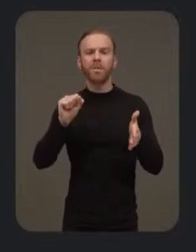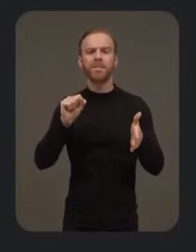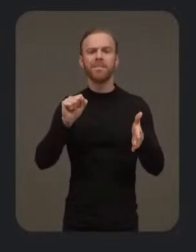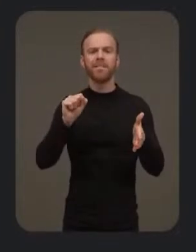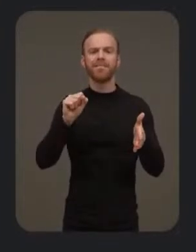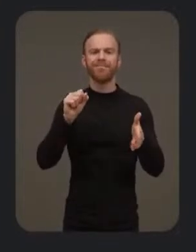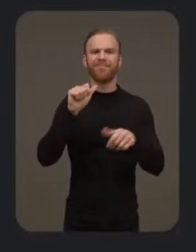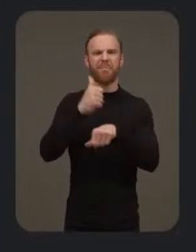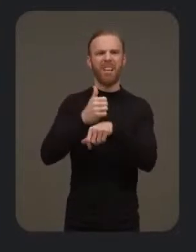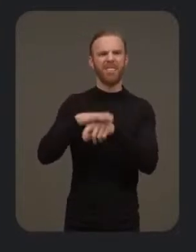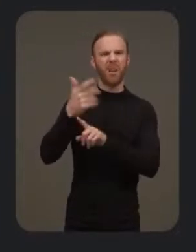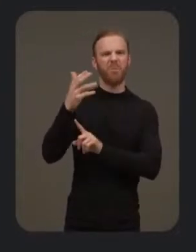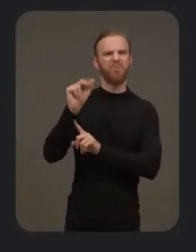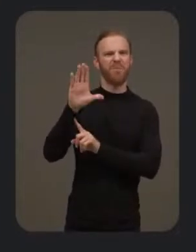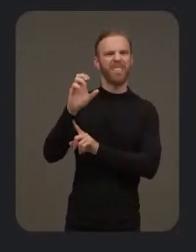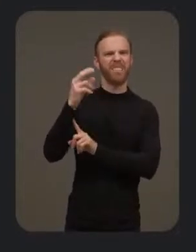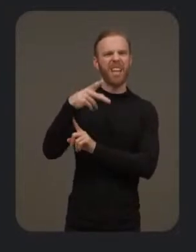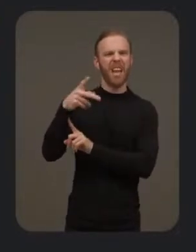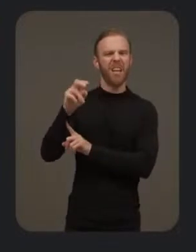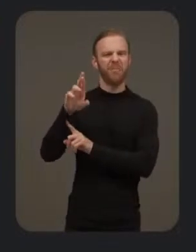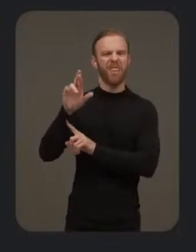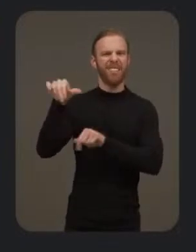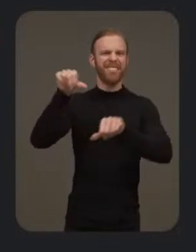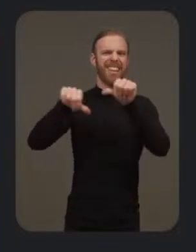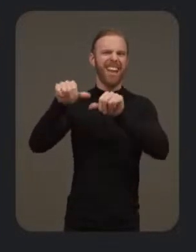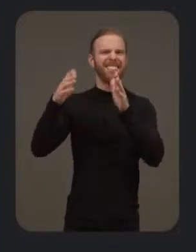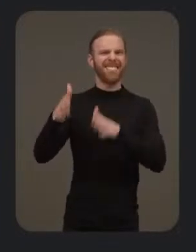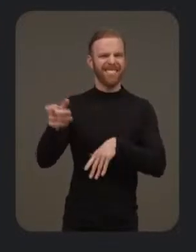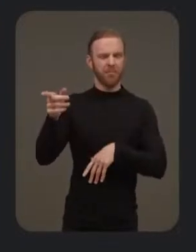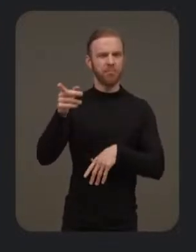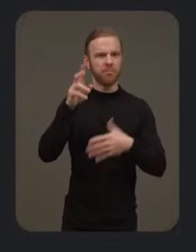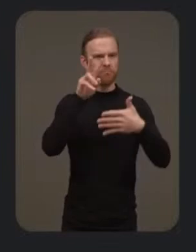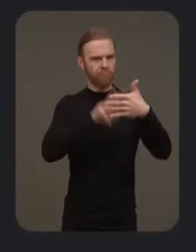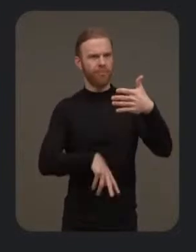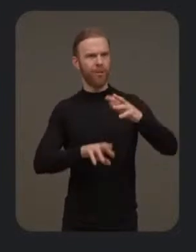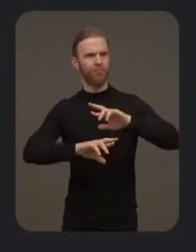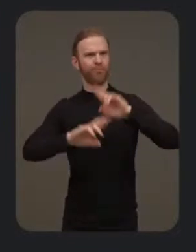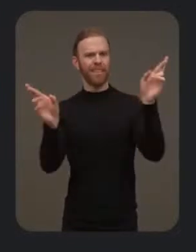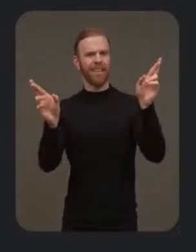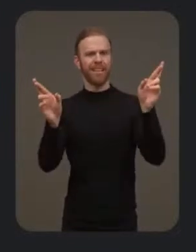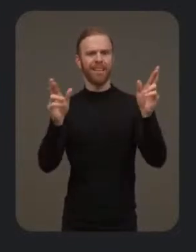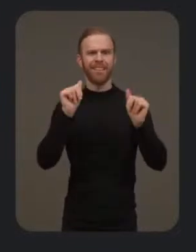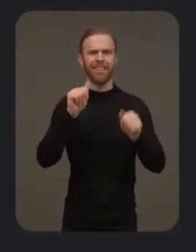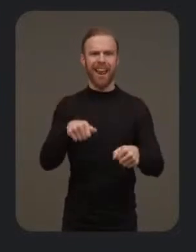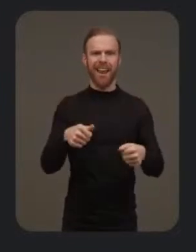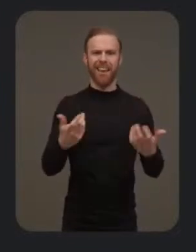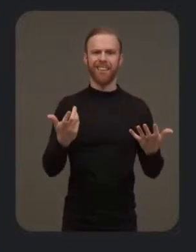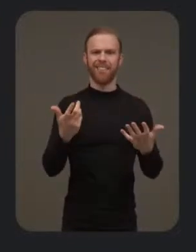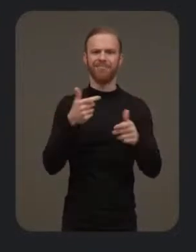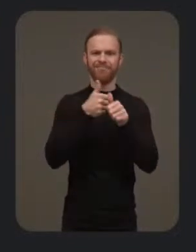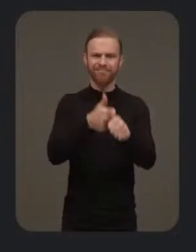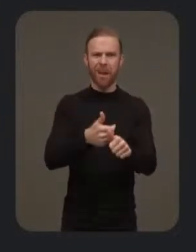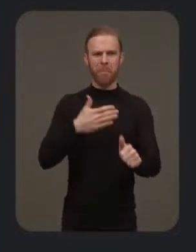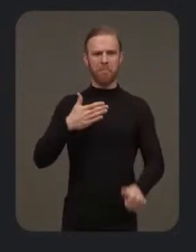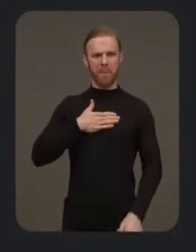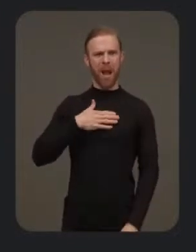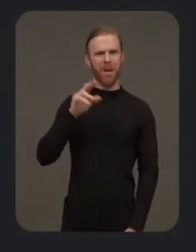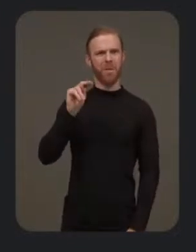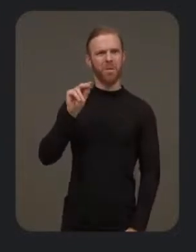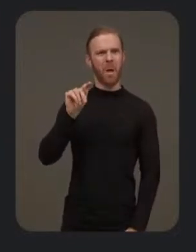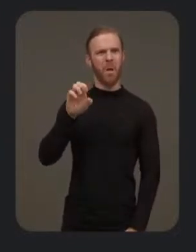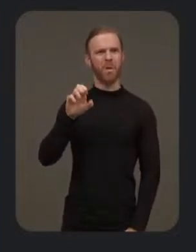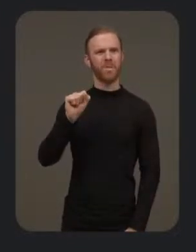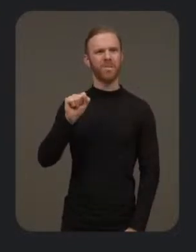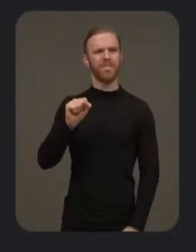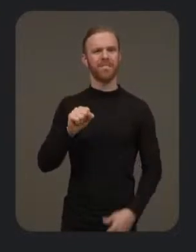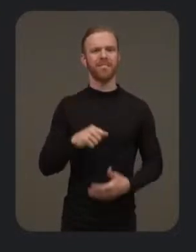pioneer. Look at this, Flowmatic, COBOL, compiler, all created based on my notes. Now